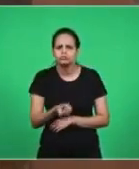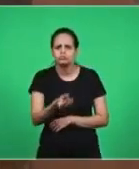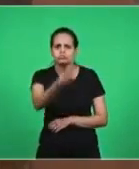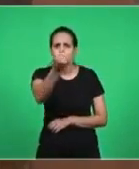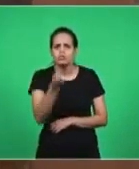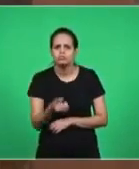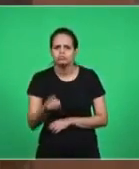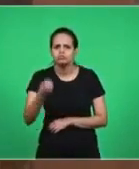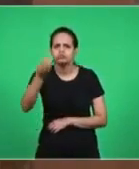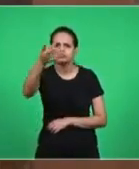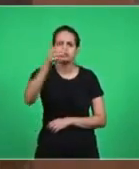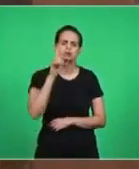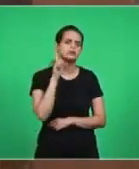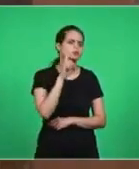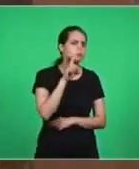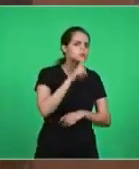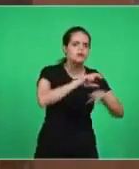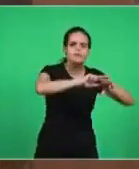in the United States here.